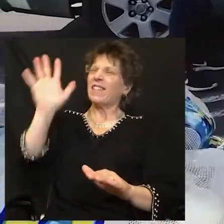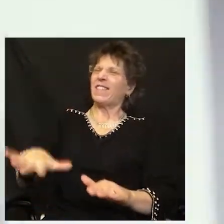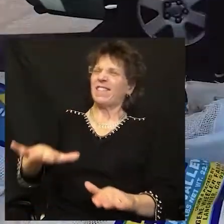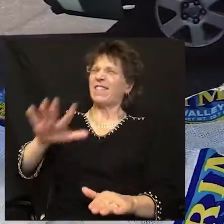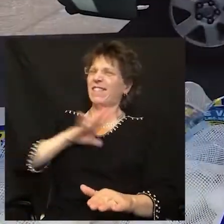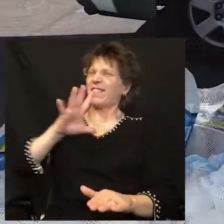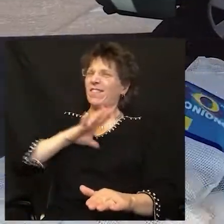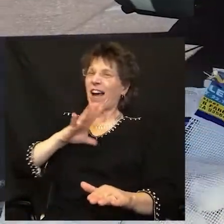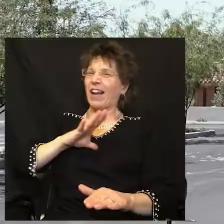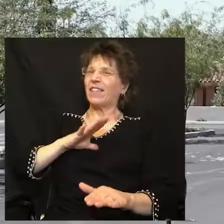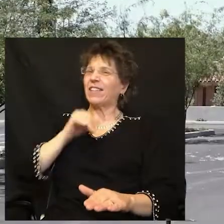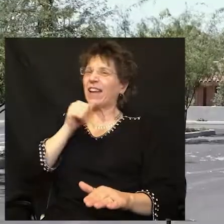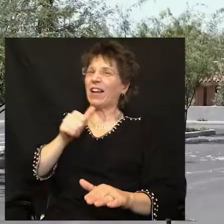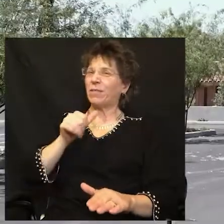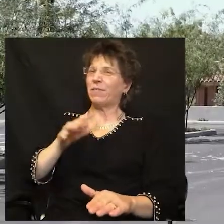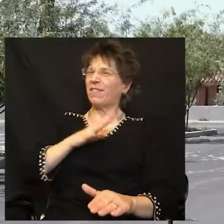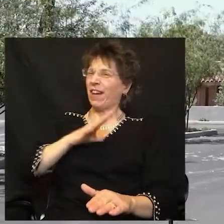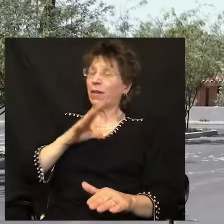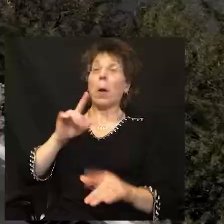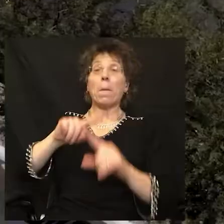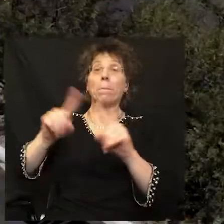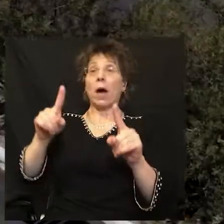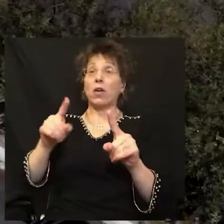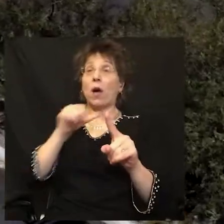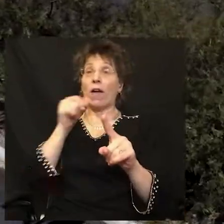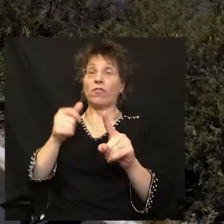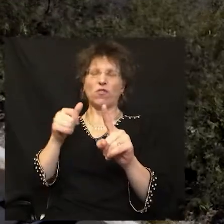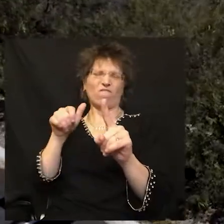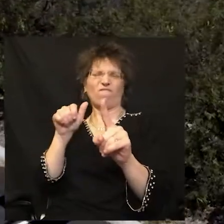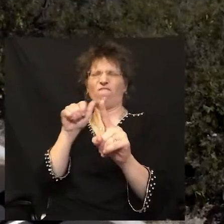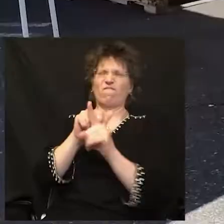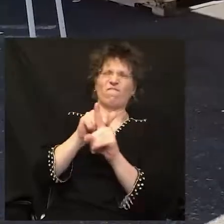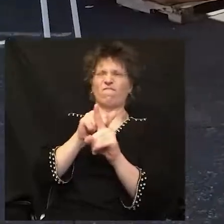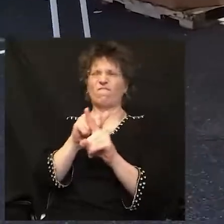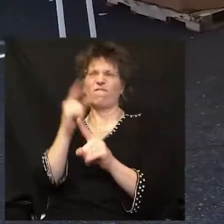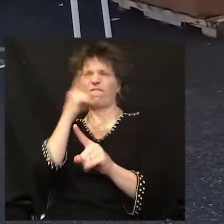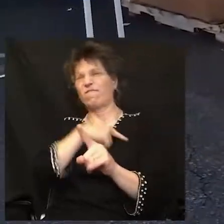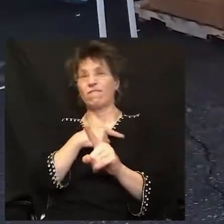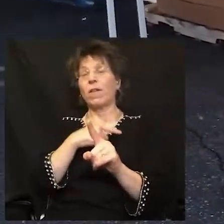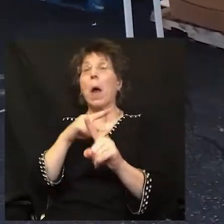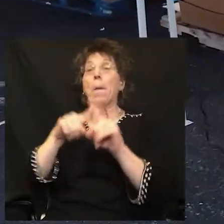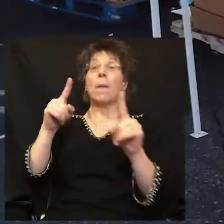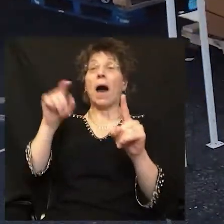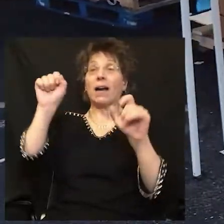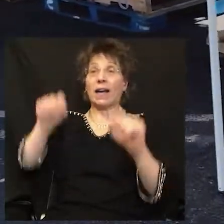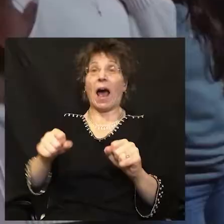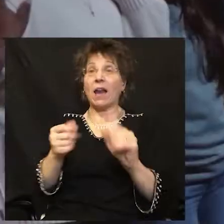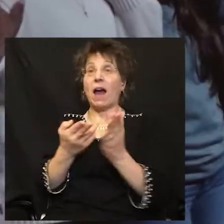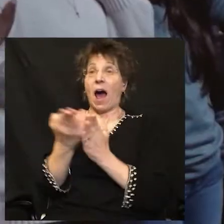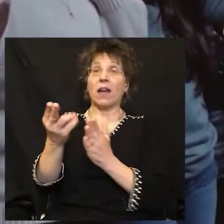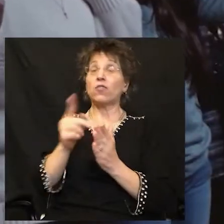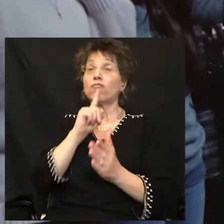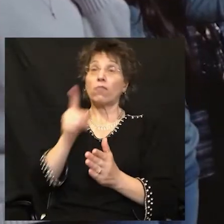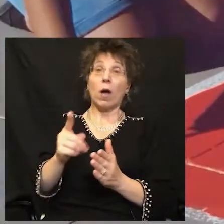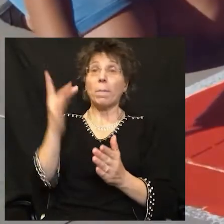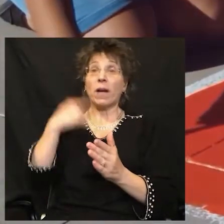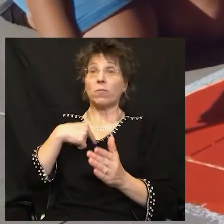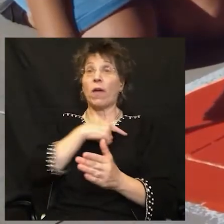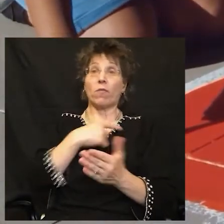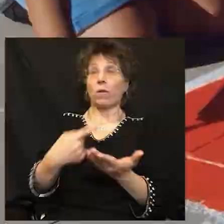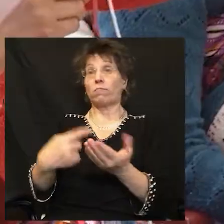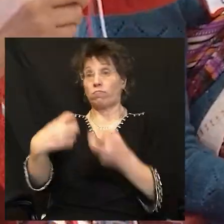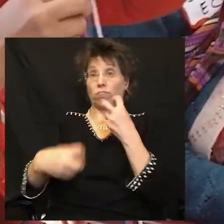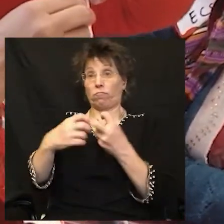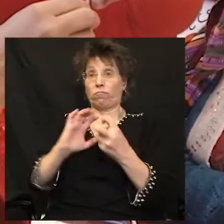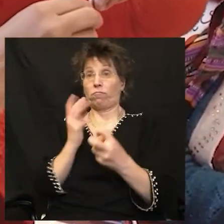okay. You do not have to pretend and you don't have to stay stuck. This is a place where you can be honest and you can be real because we have real issues in this